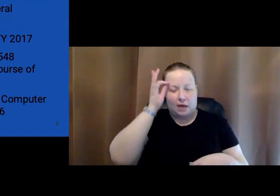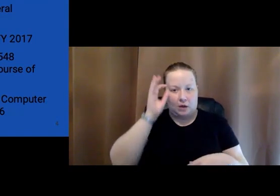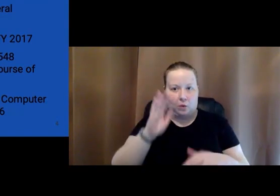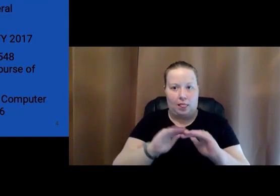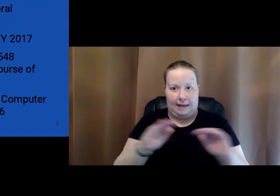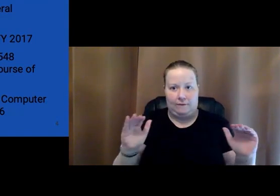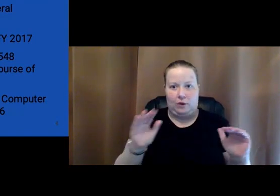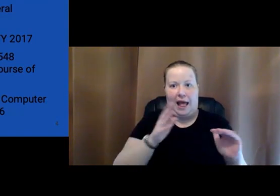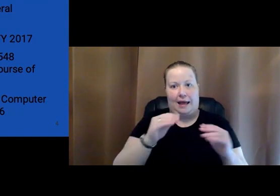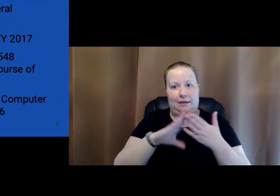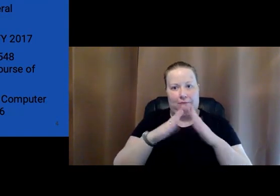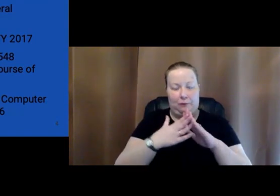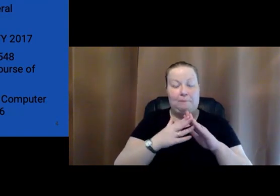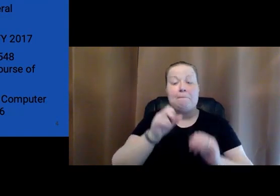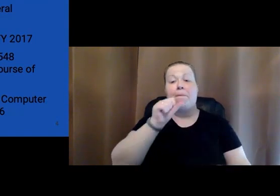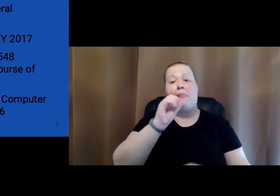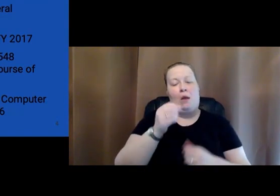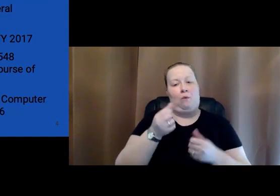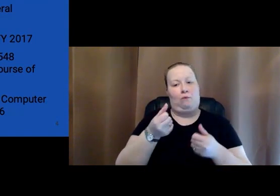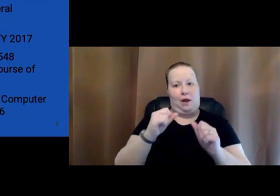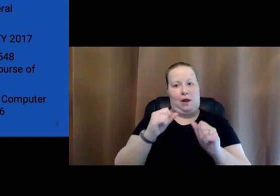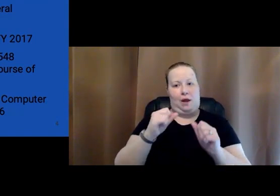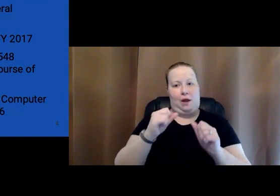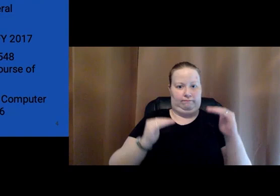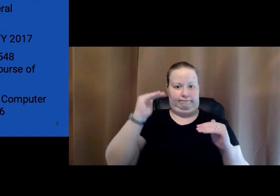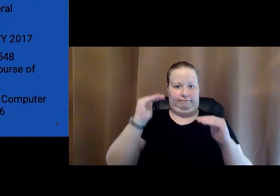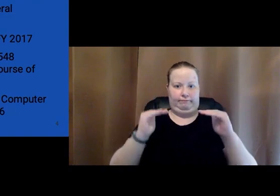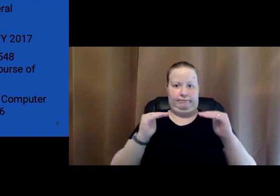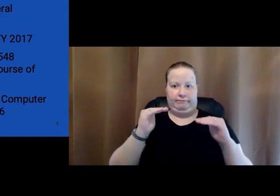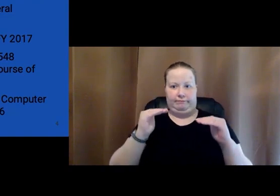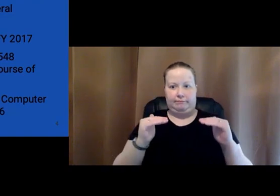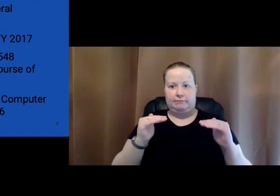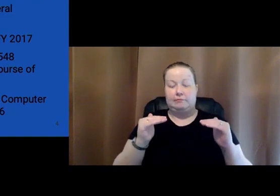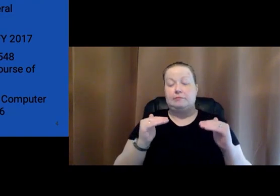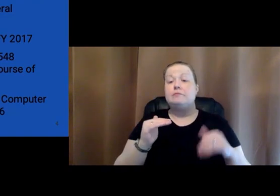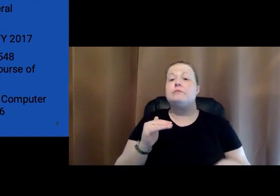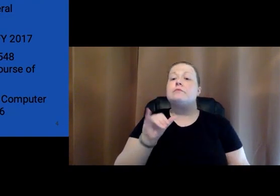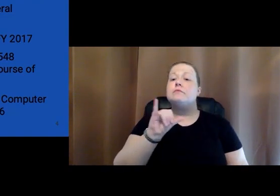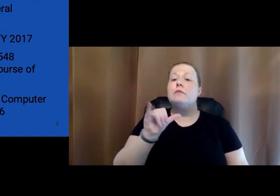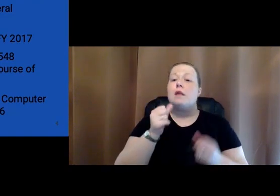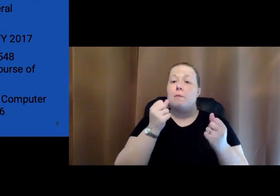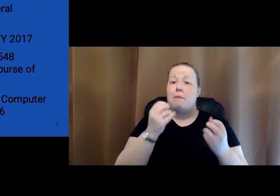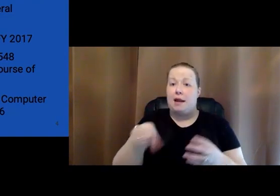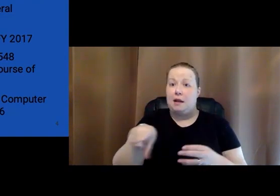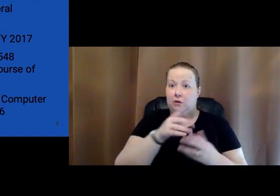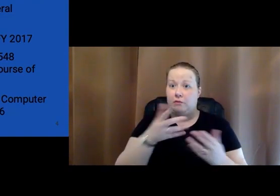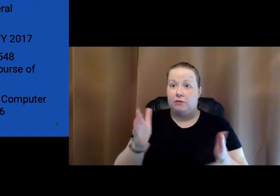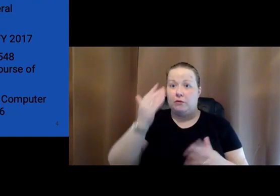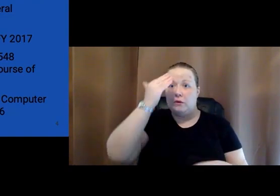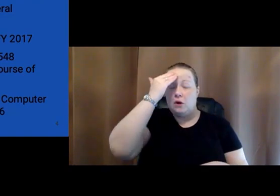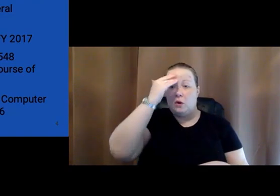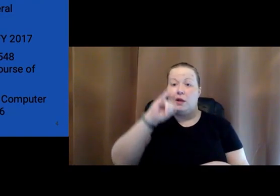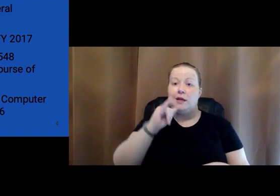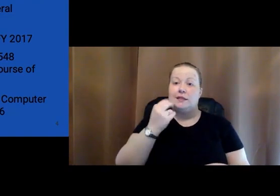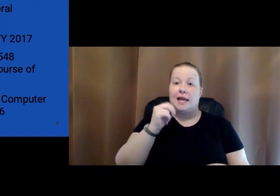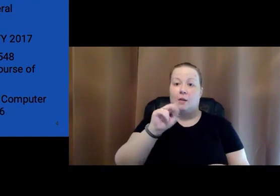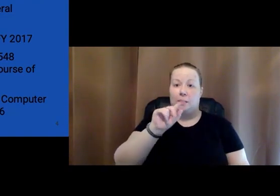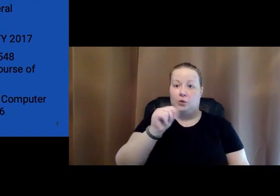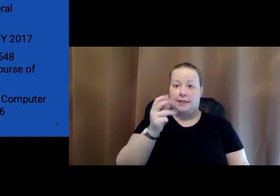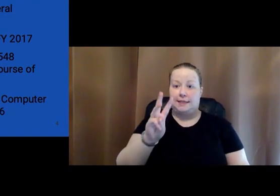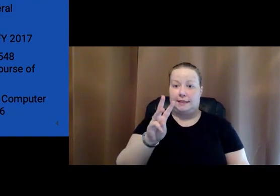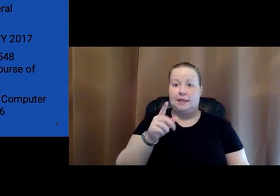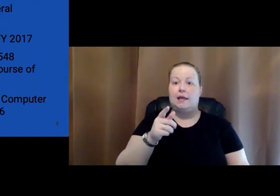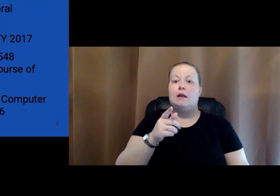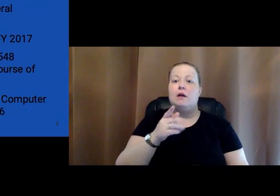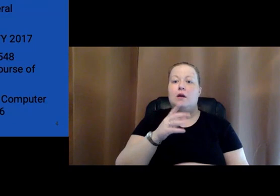we're trying to kind of even that out. So as many of you know, in January of 2016, President Obama included